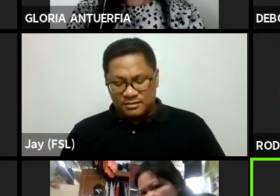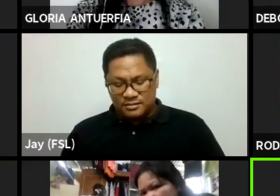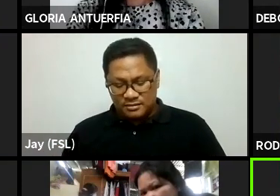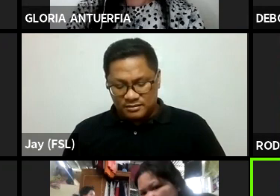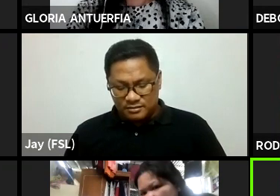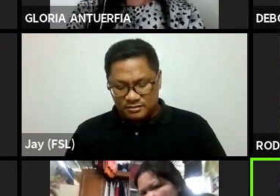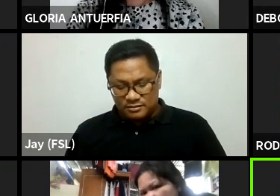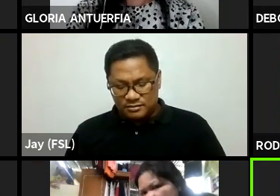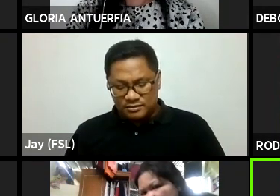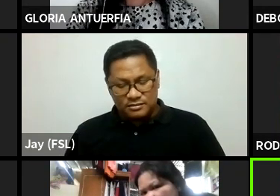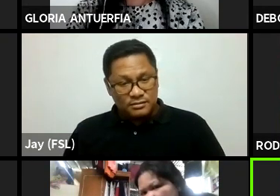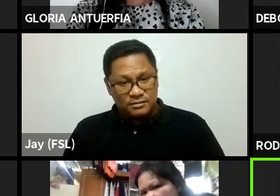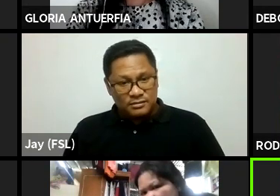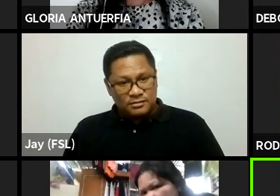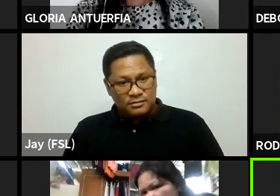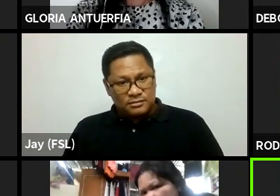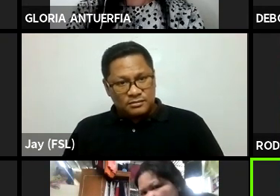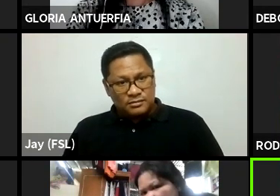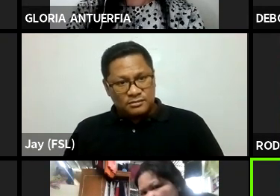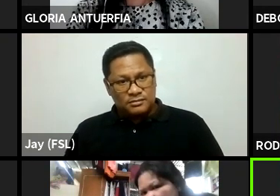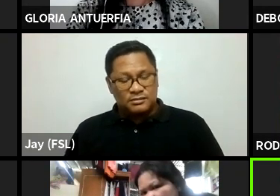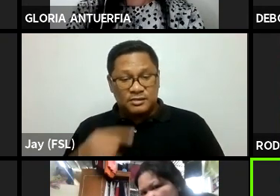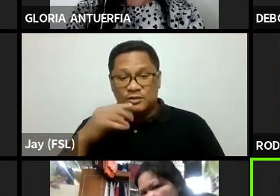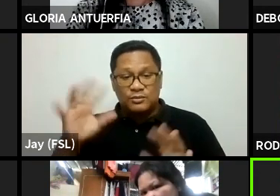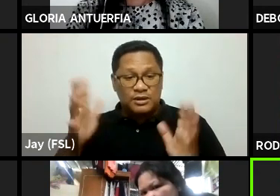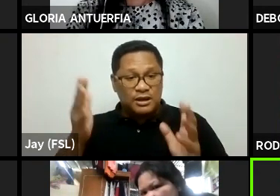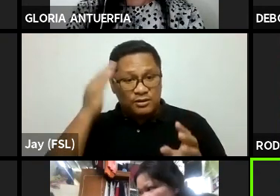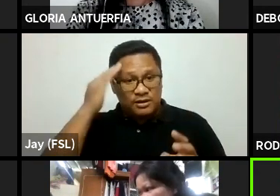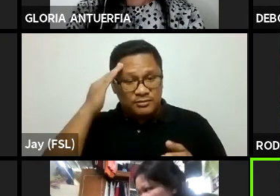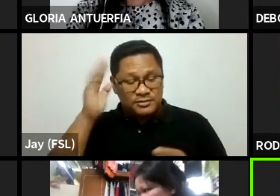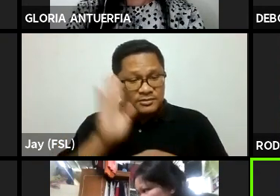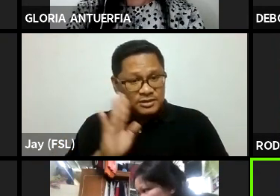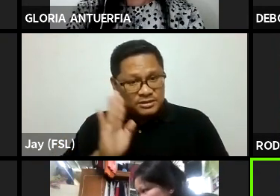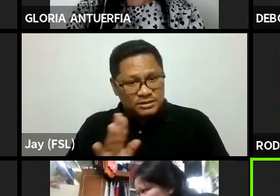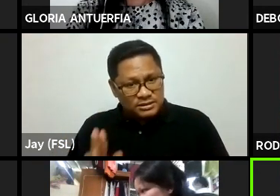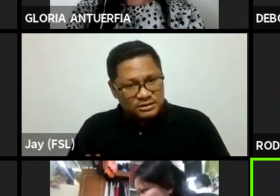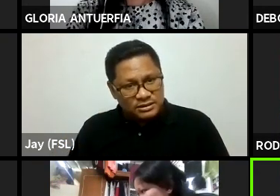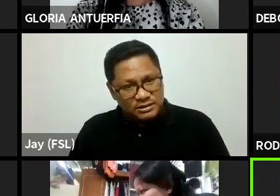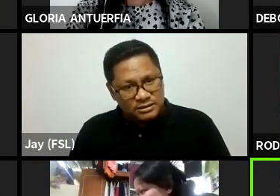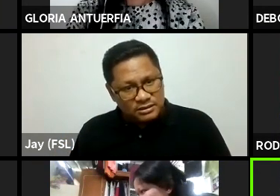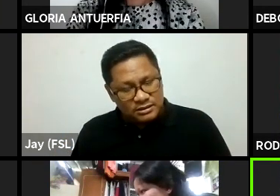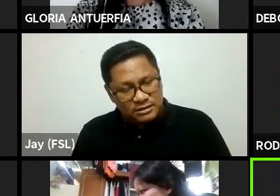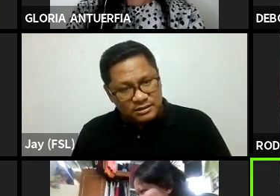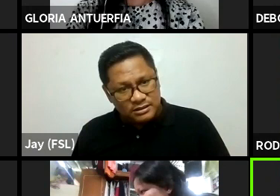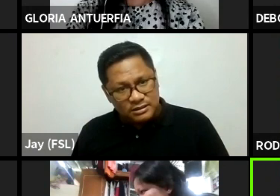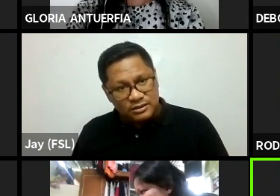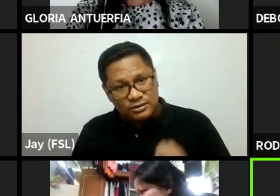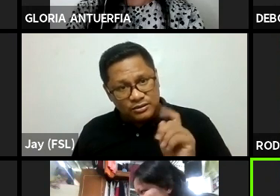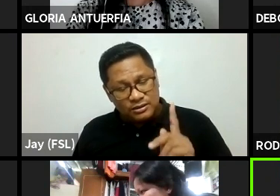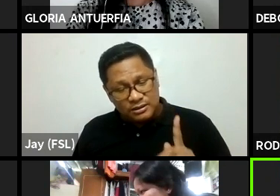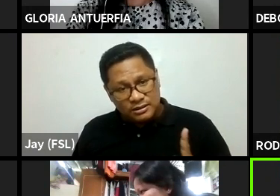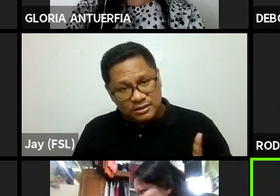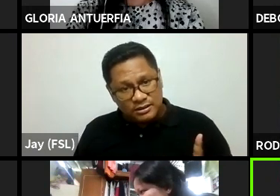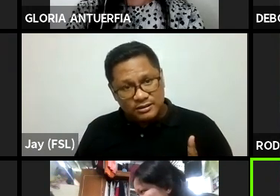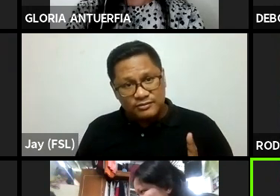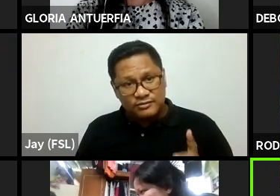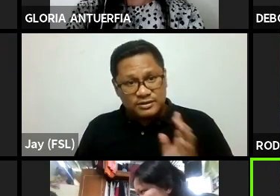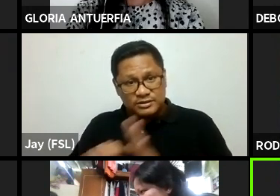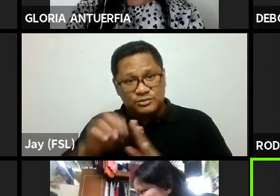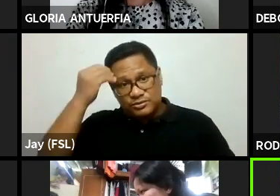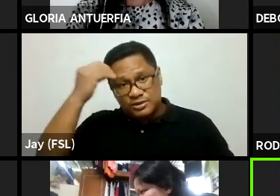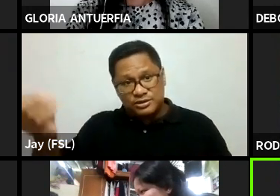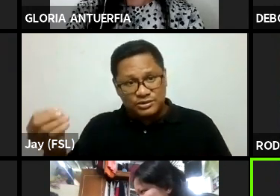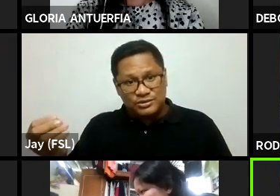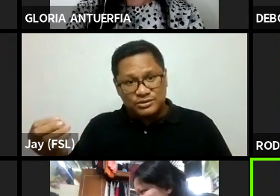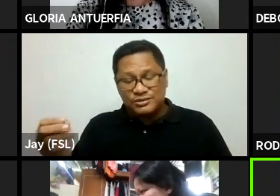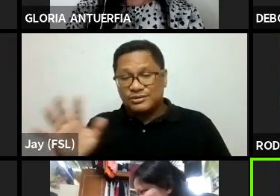Yeah, wala po akong alam sa business, pero opinion lang. Kasi pag kumakain. Okay. Pagka opinion, hindi ko